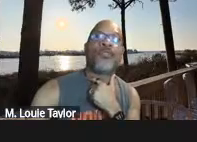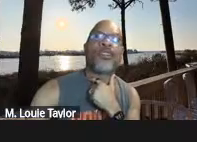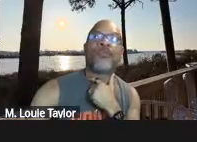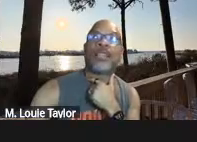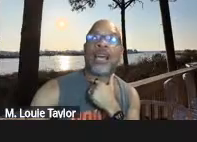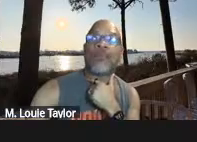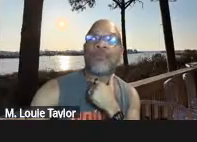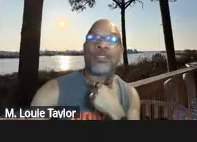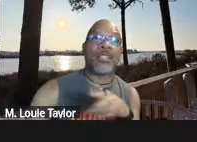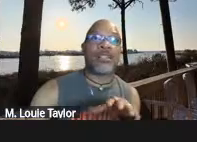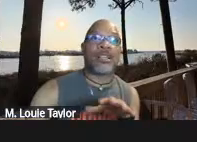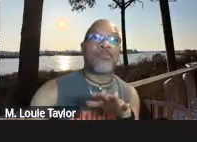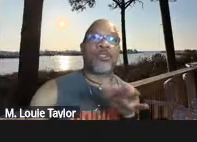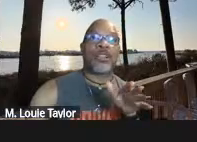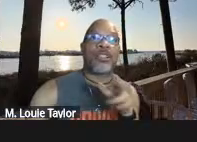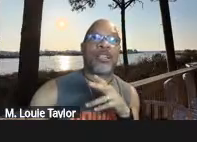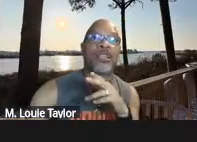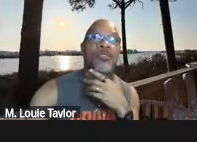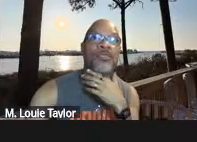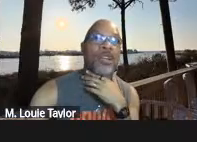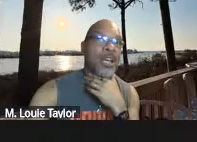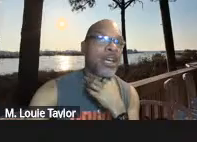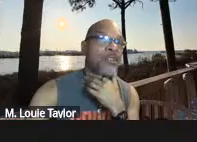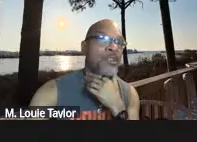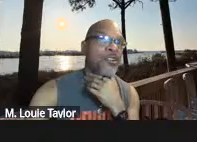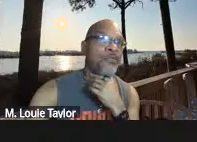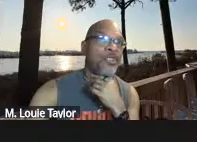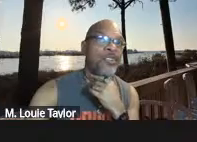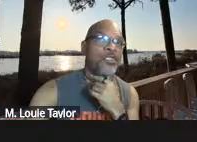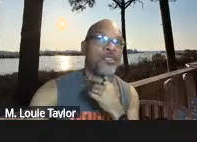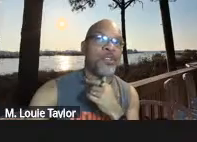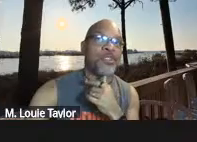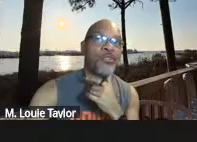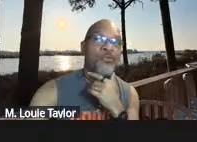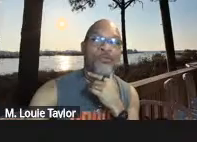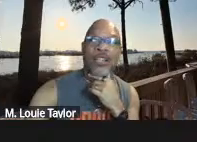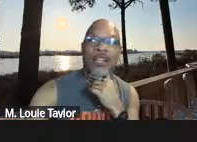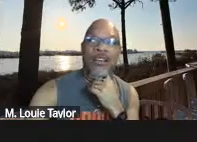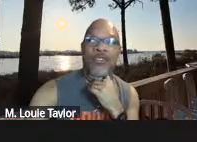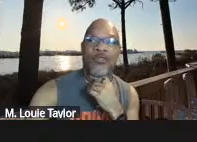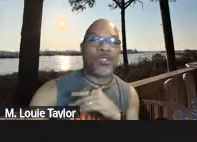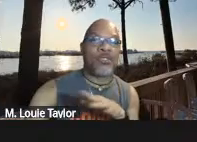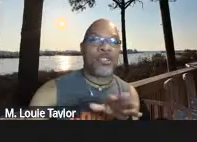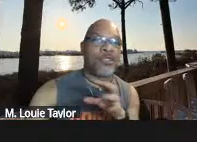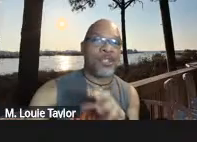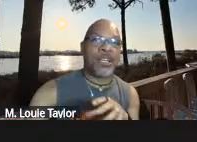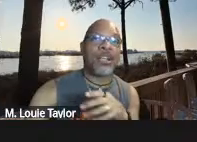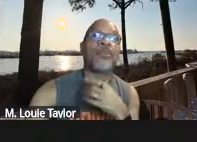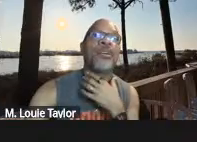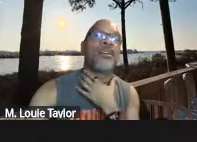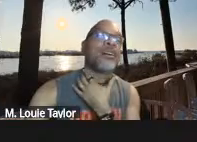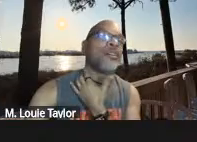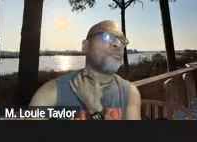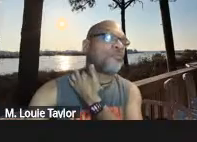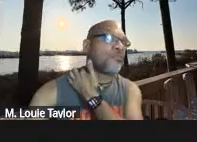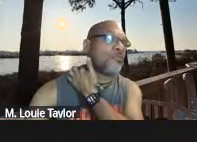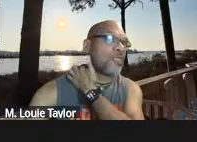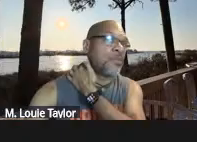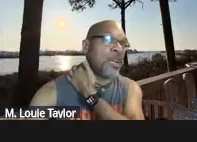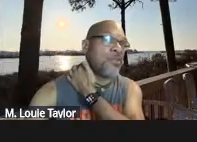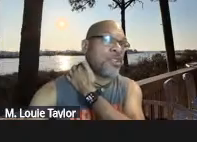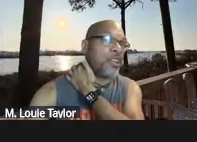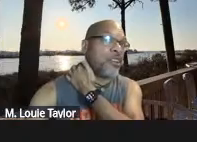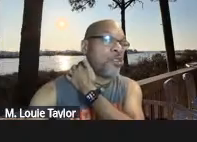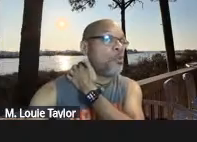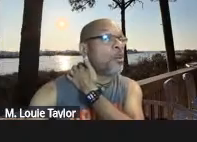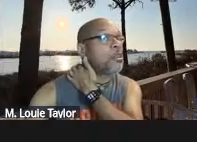If you're on a desktop or anything else, I don't know. It just depends on like how your system is set up.